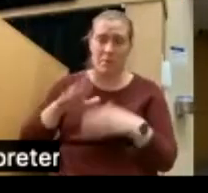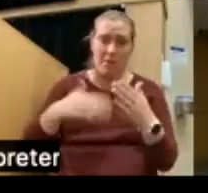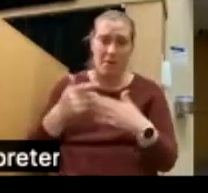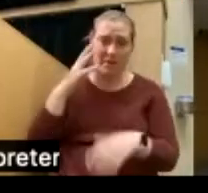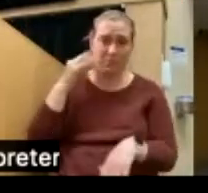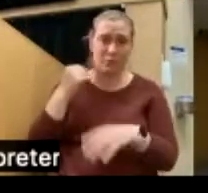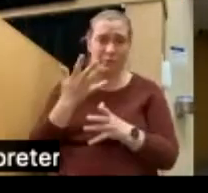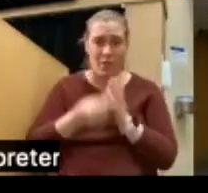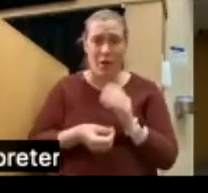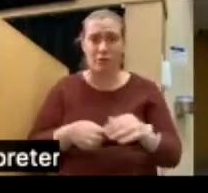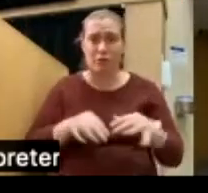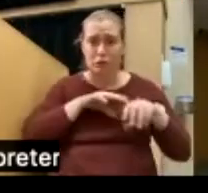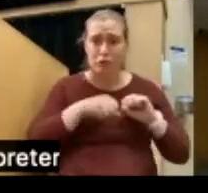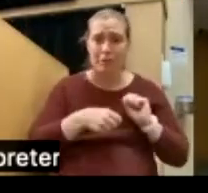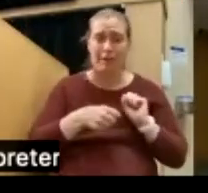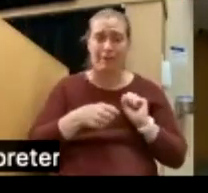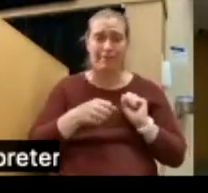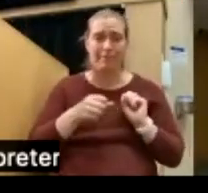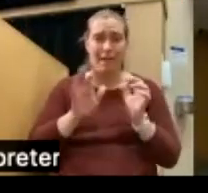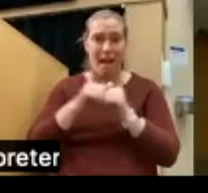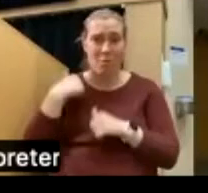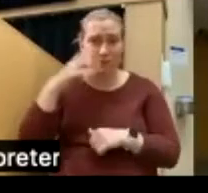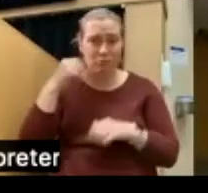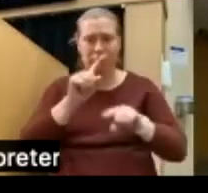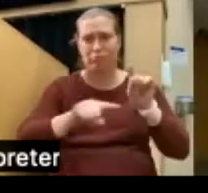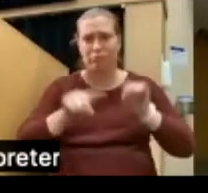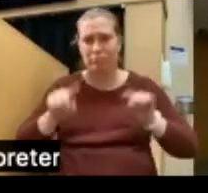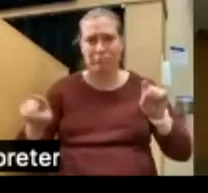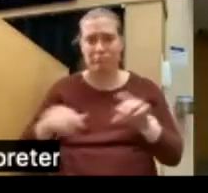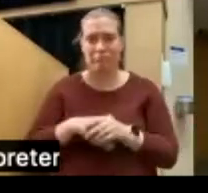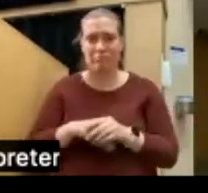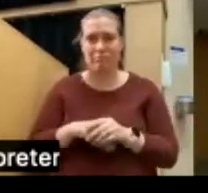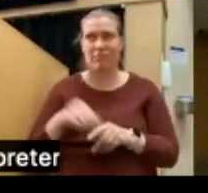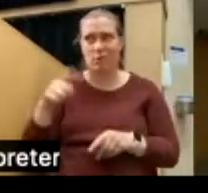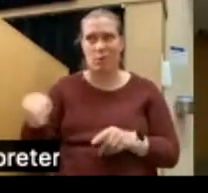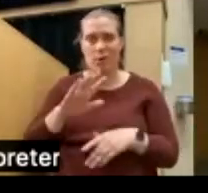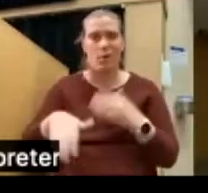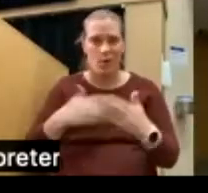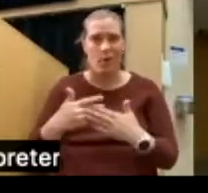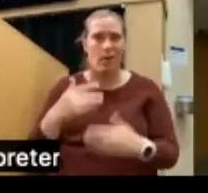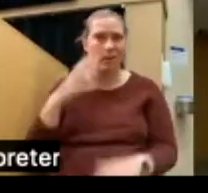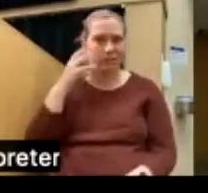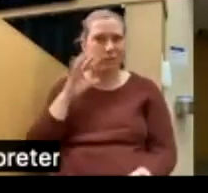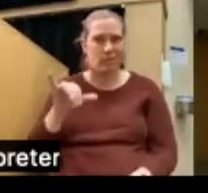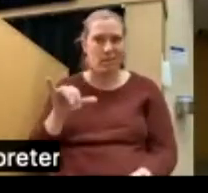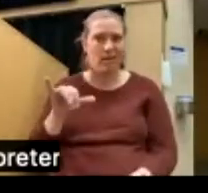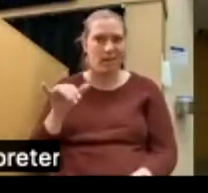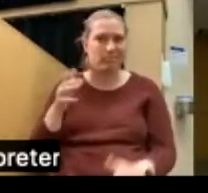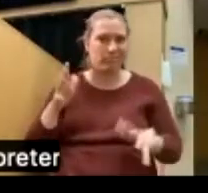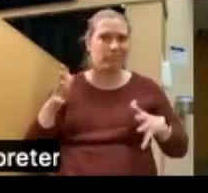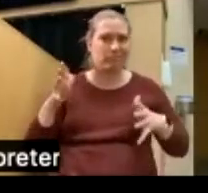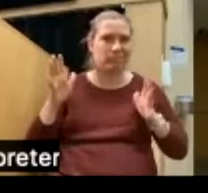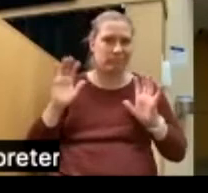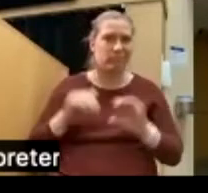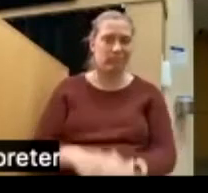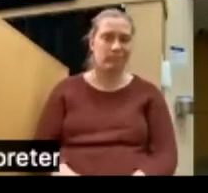and grief in different ways. There's not a single person that wasn't touched by this in some capacity.